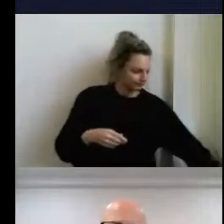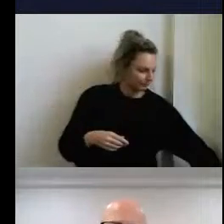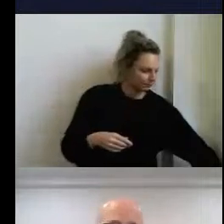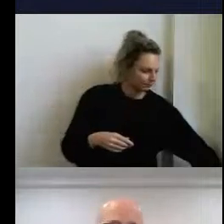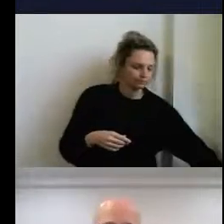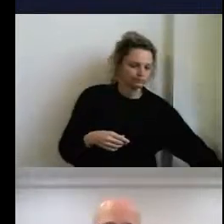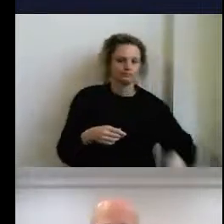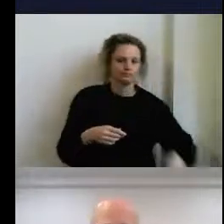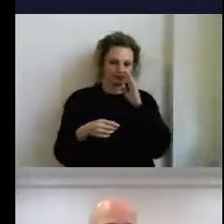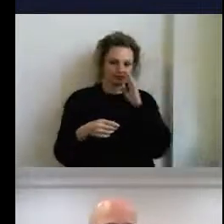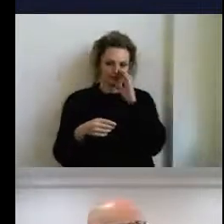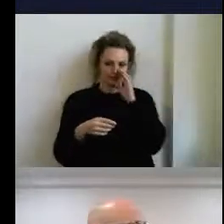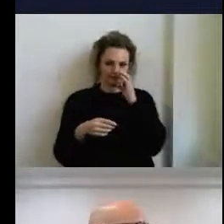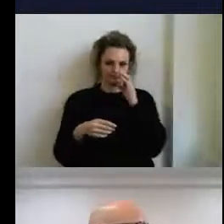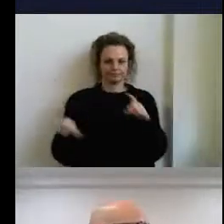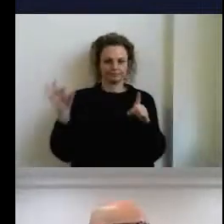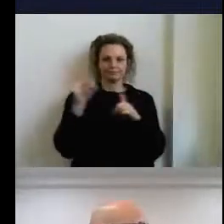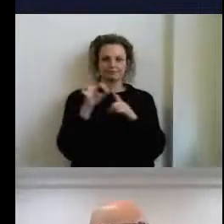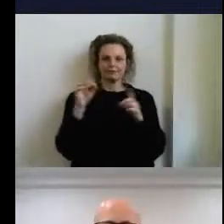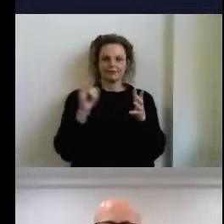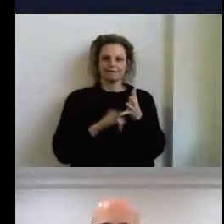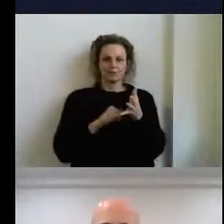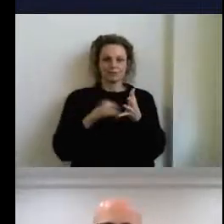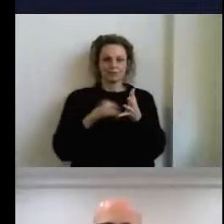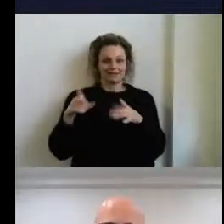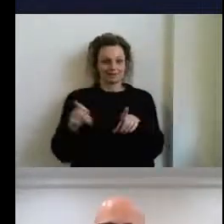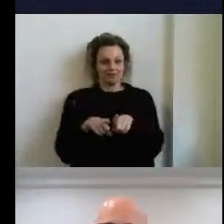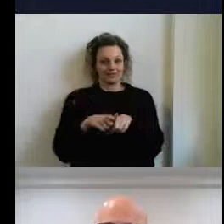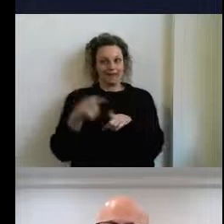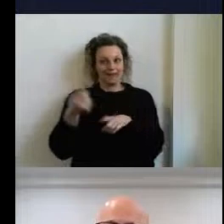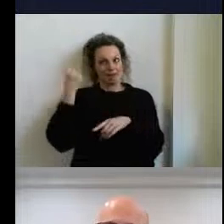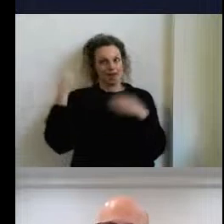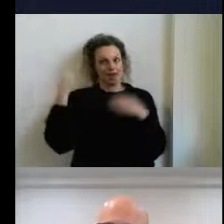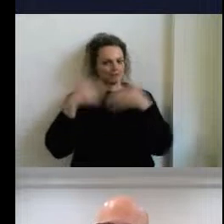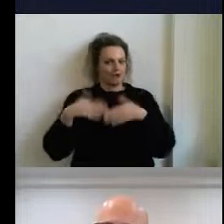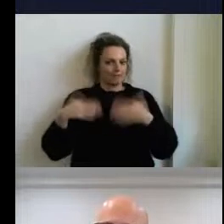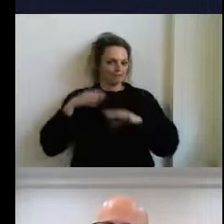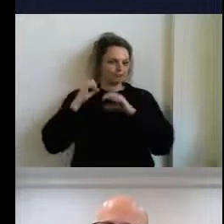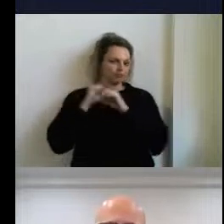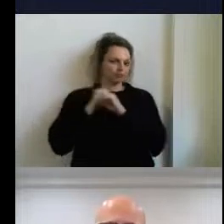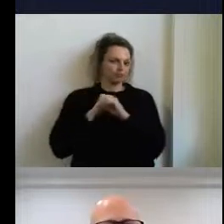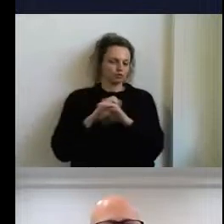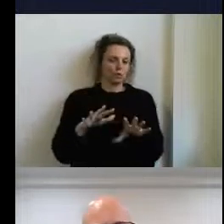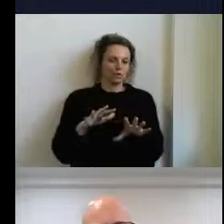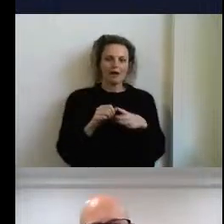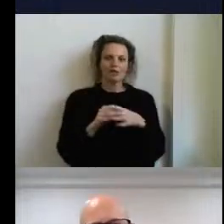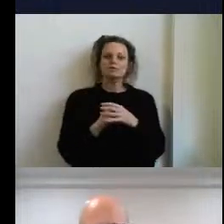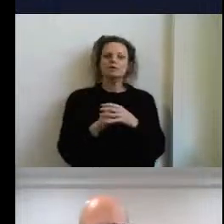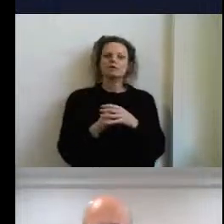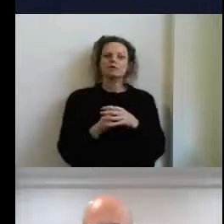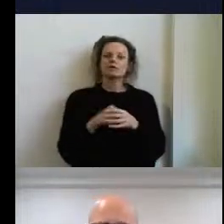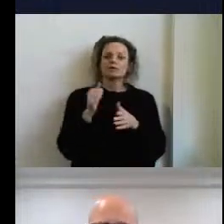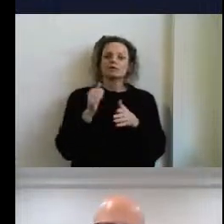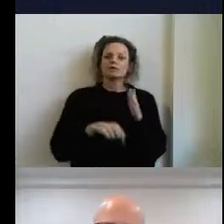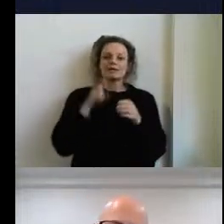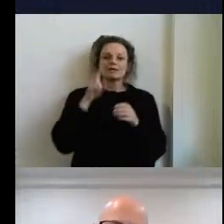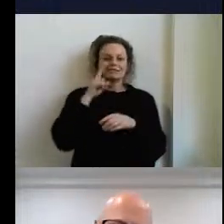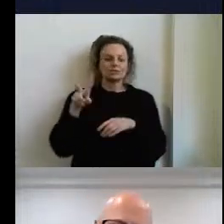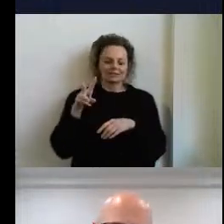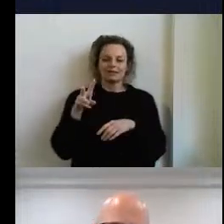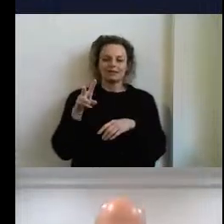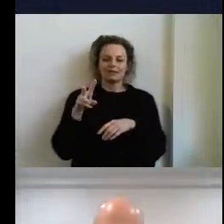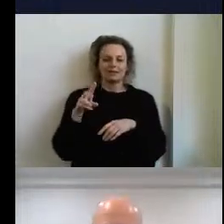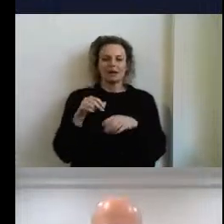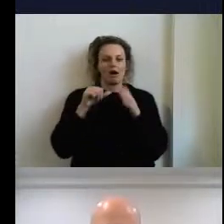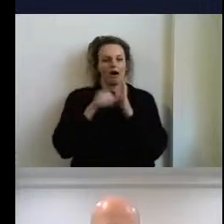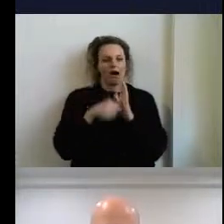from Phil Spencer, frankly, like last night. I mean, what amazing that was. But we're starting to see now the Surface hardware team also think about how do